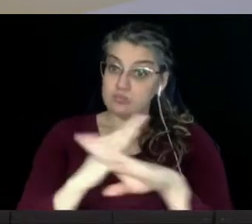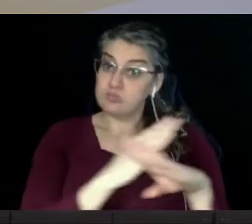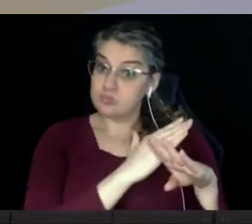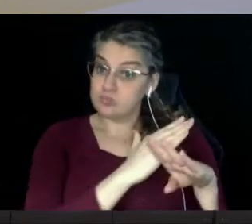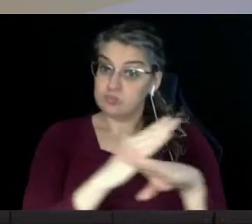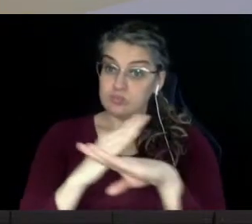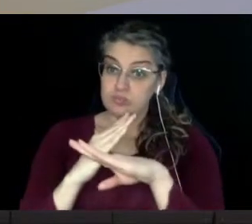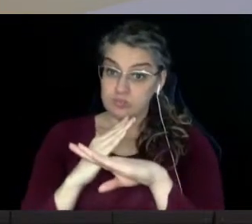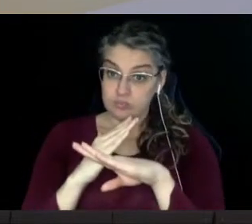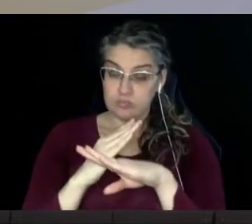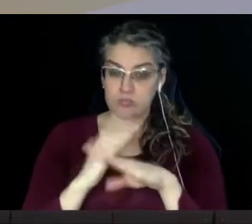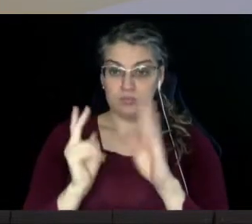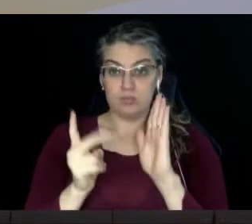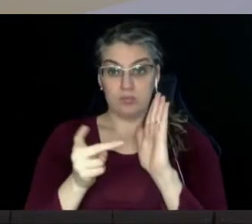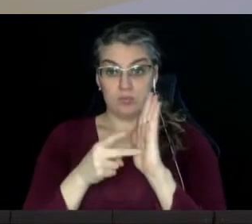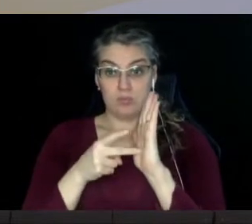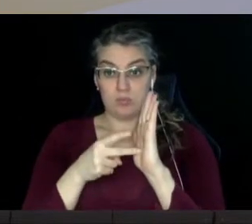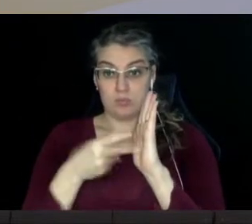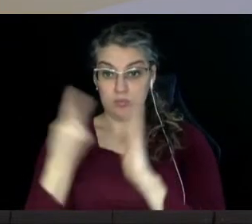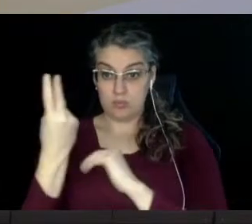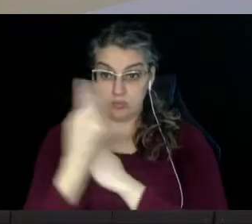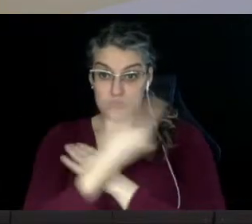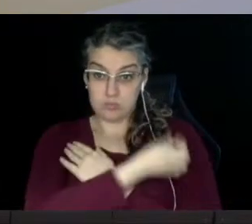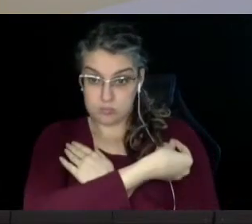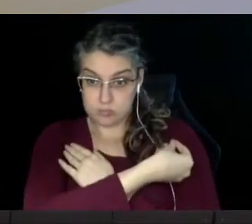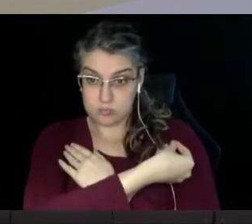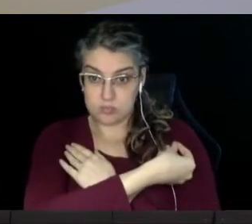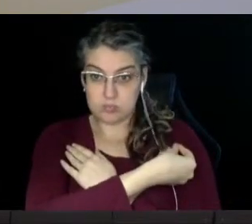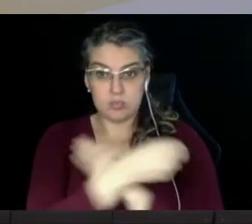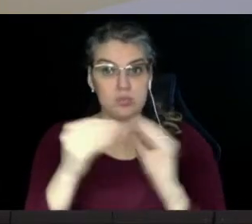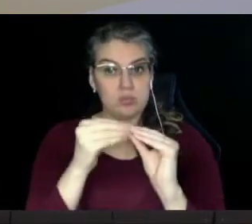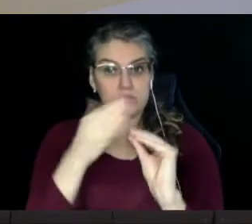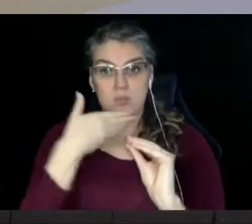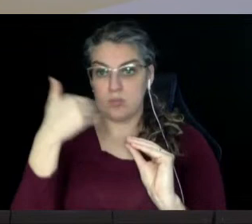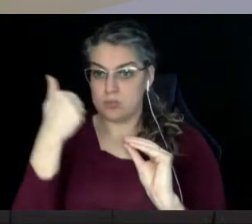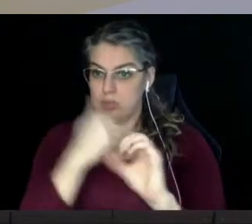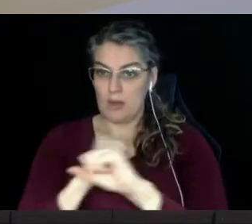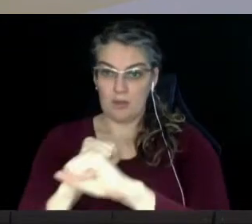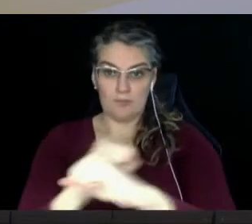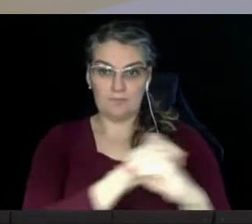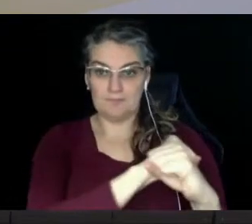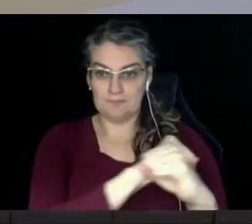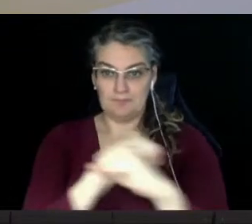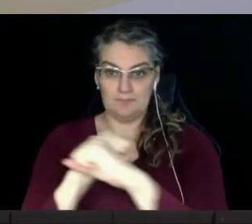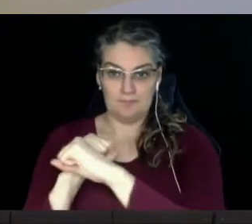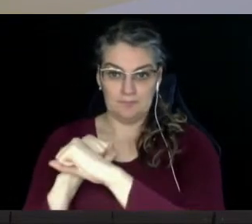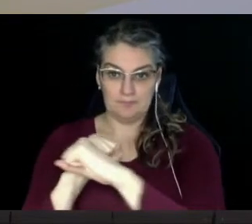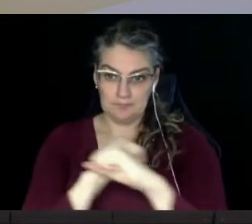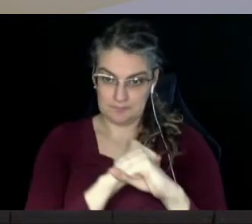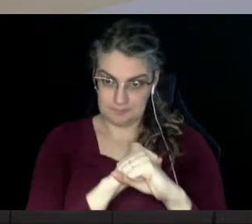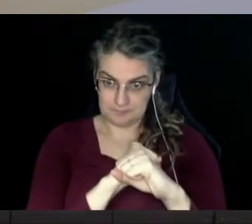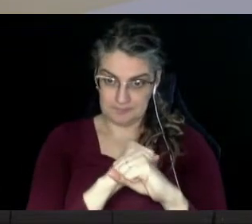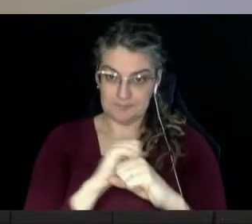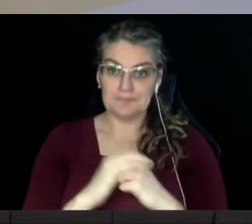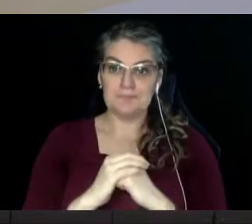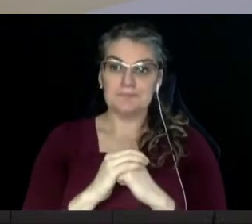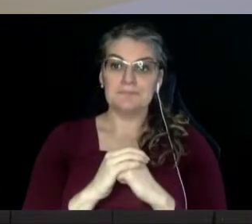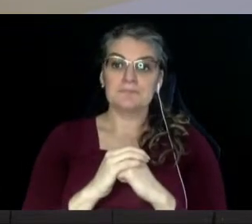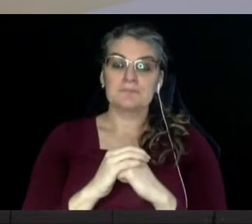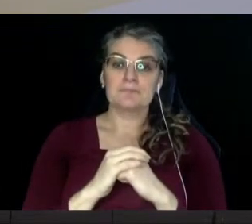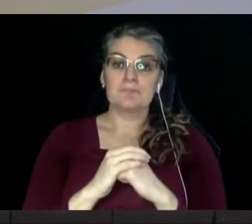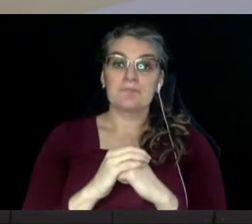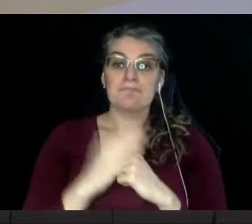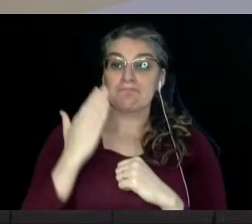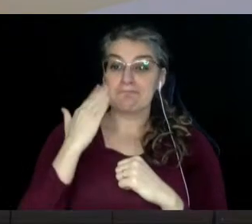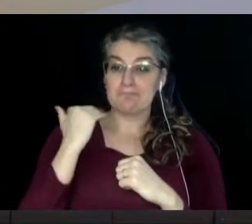immunization as a province that we will be best protected. I spoke earlier about the increasing strain of the